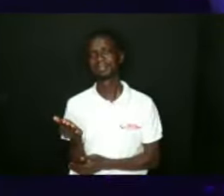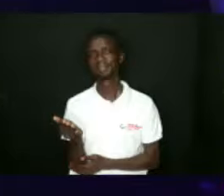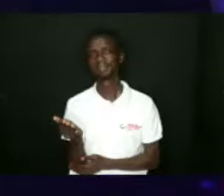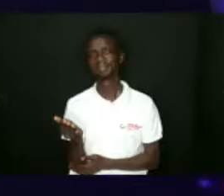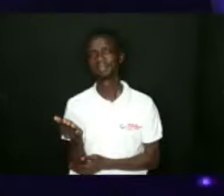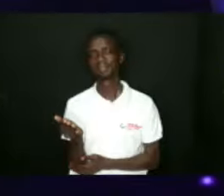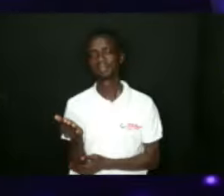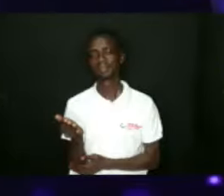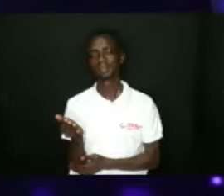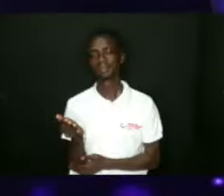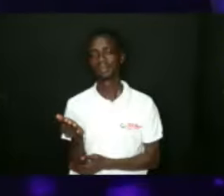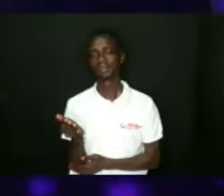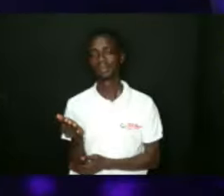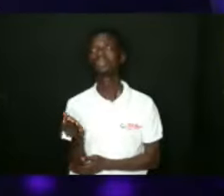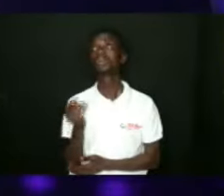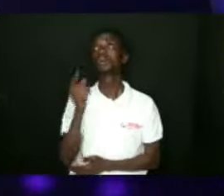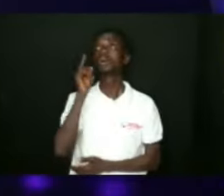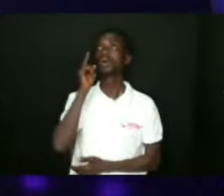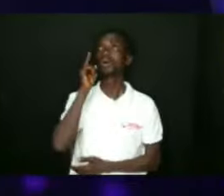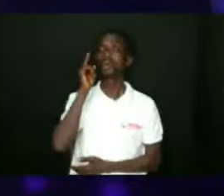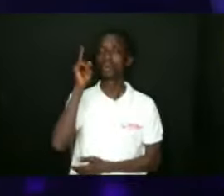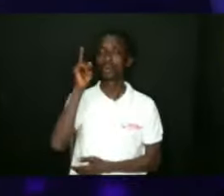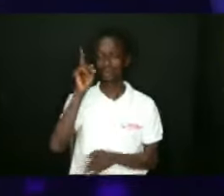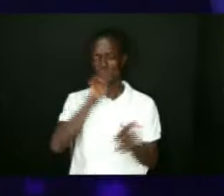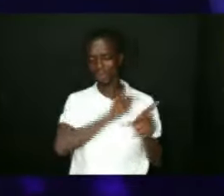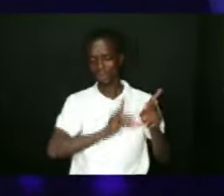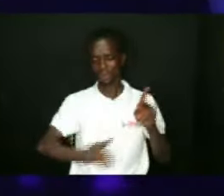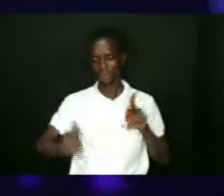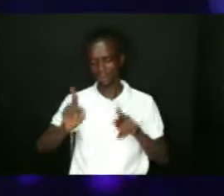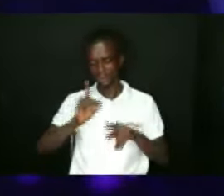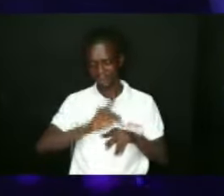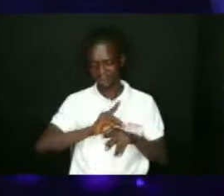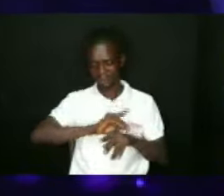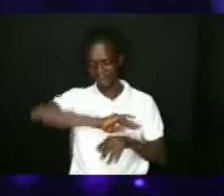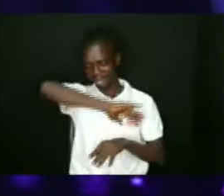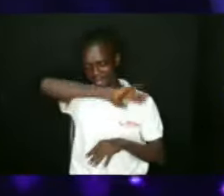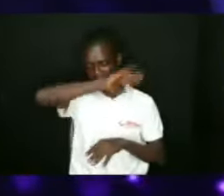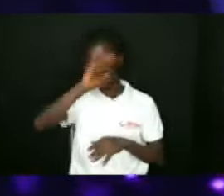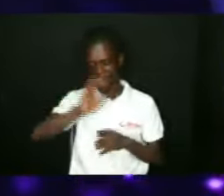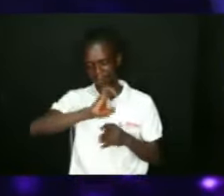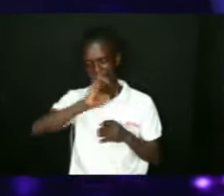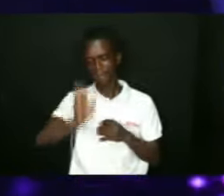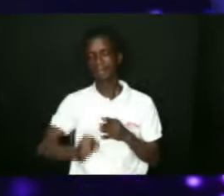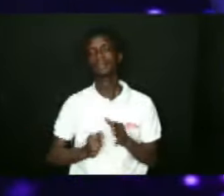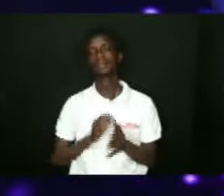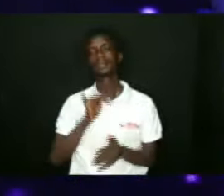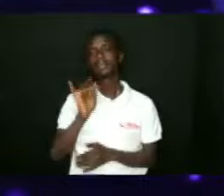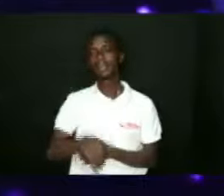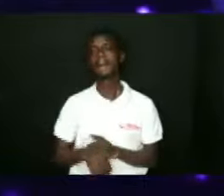earth. You are the ruler of all the earth.